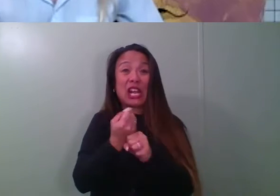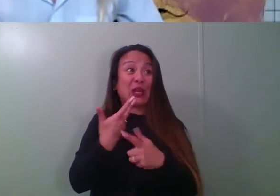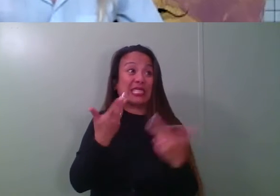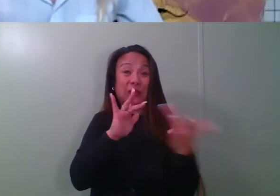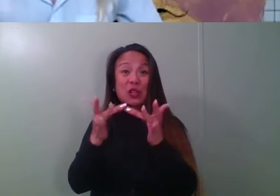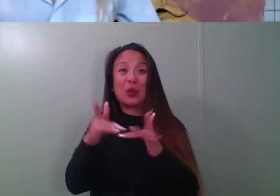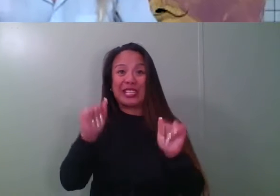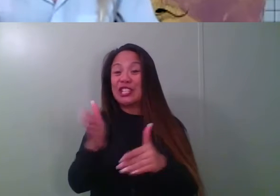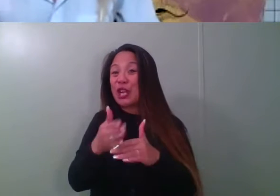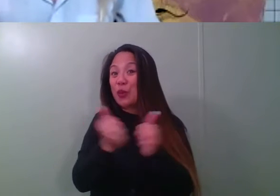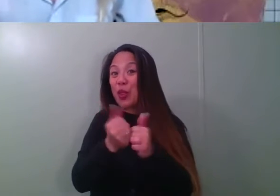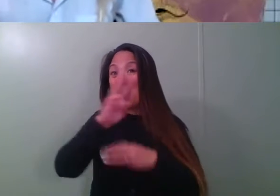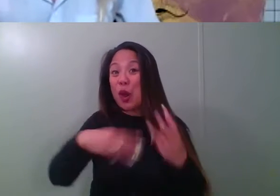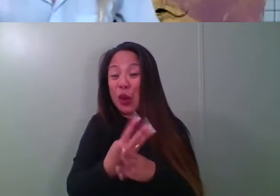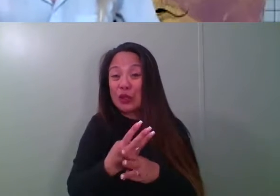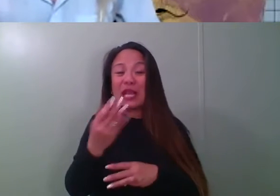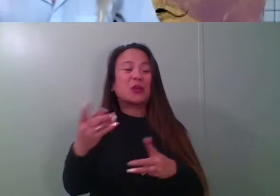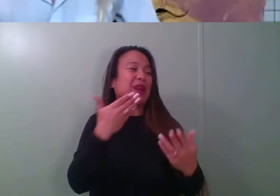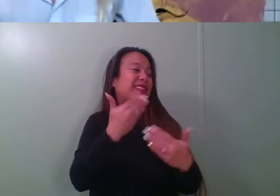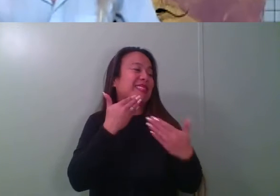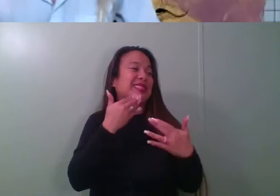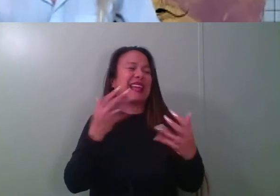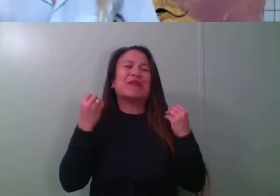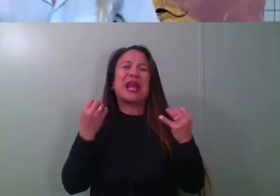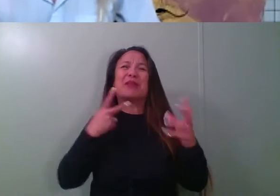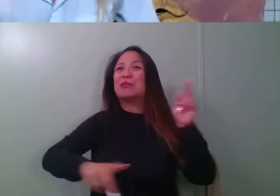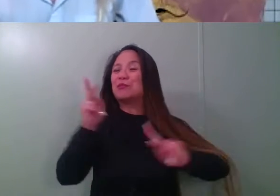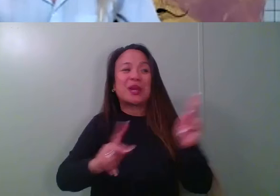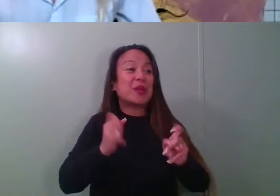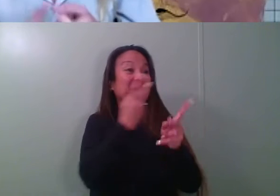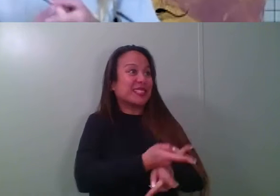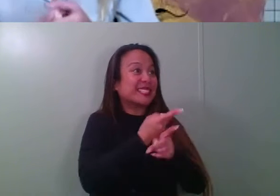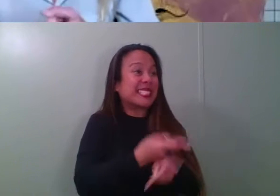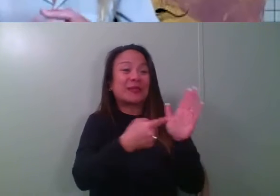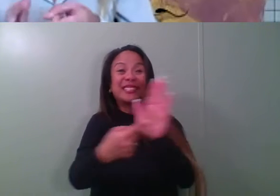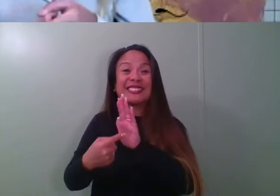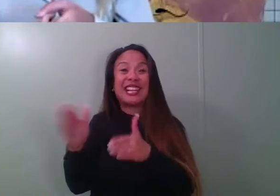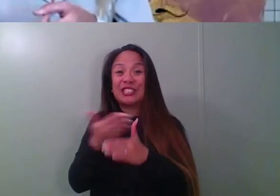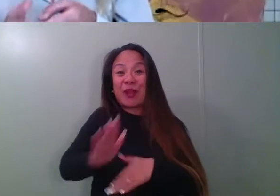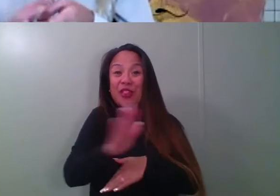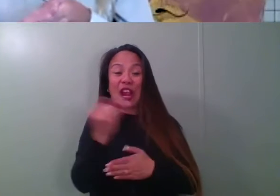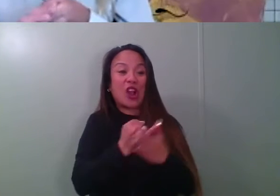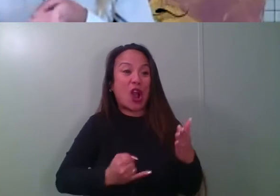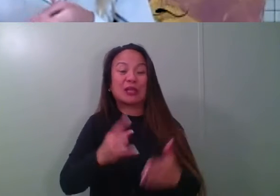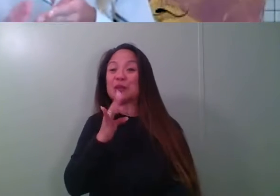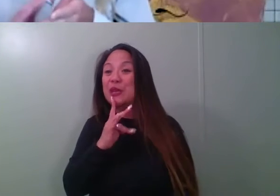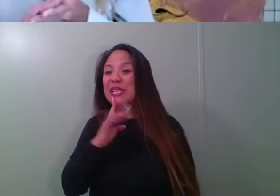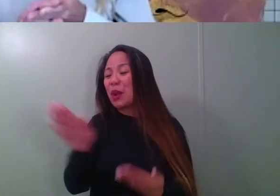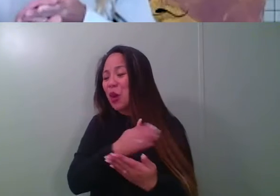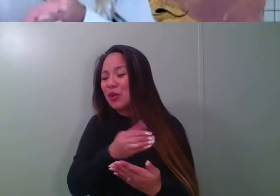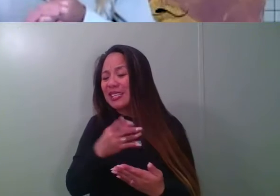able to share with the world. So I want to also thank all the hundreds of people who are curating and presenting, sharing their